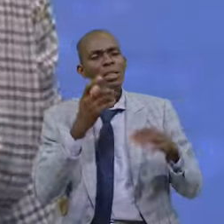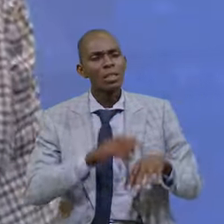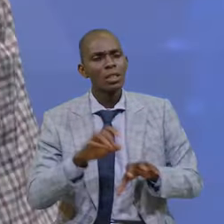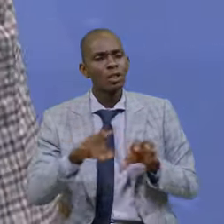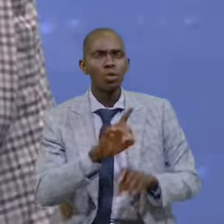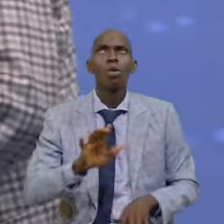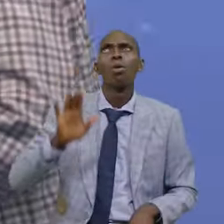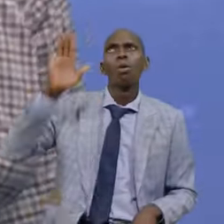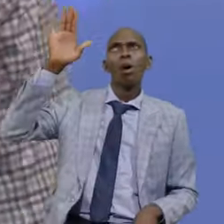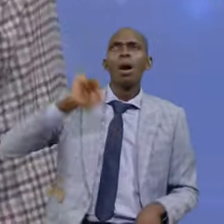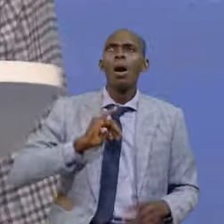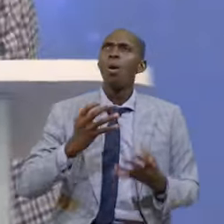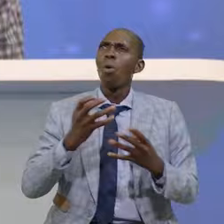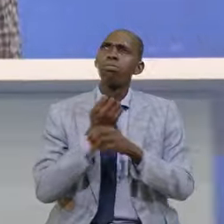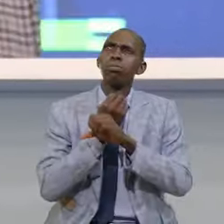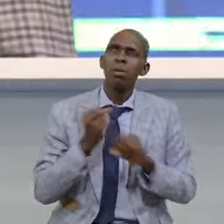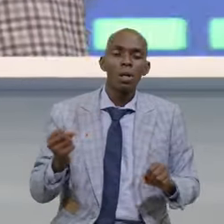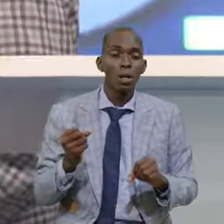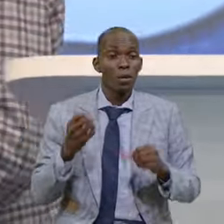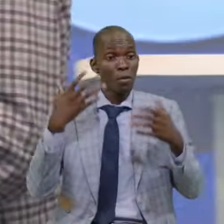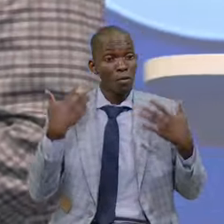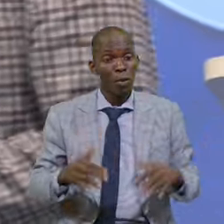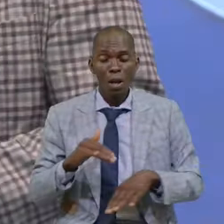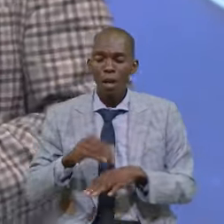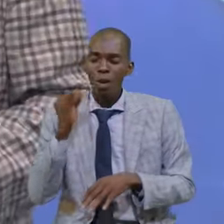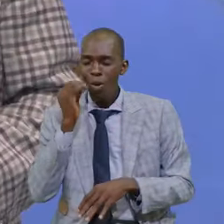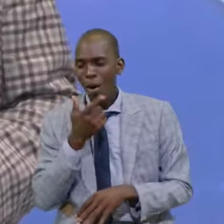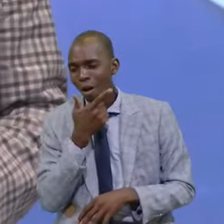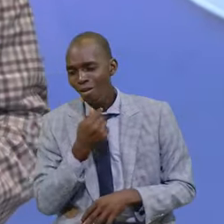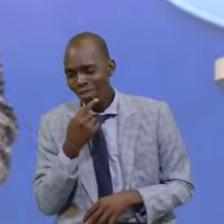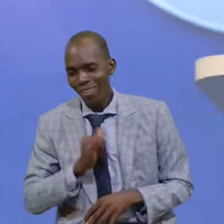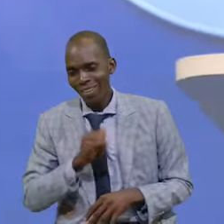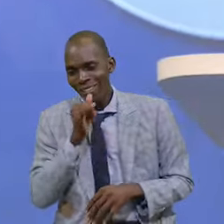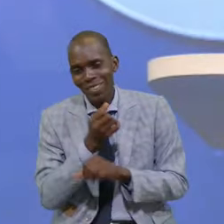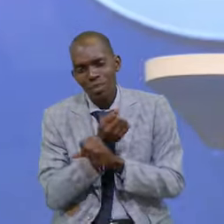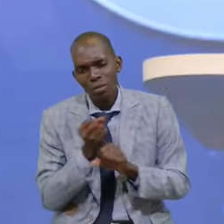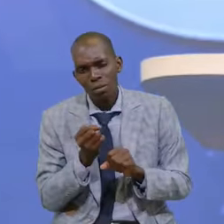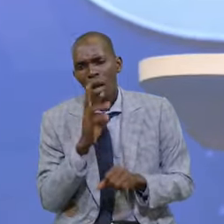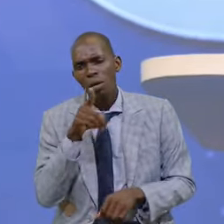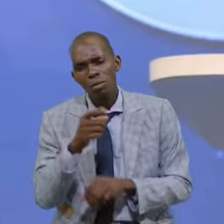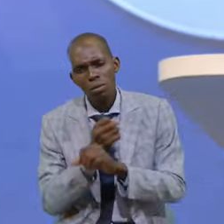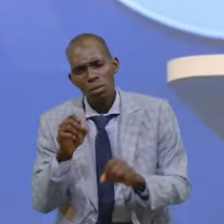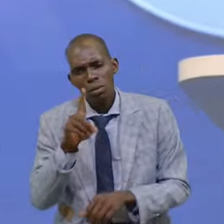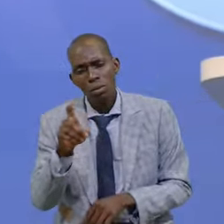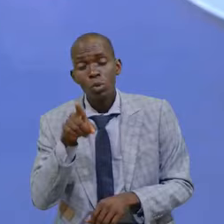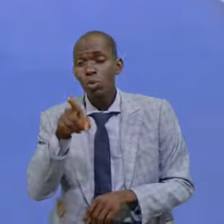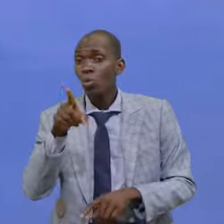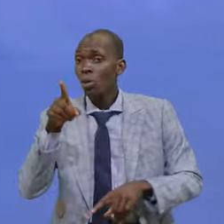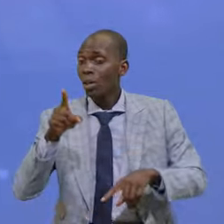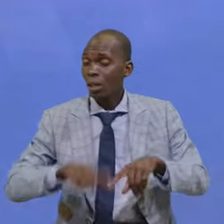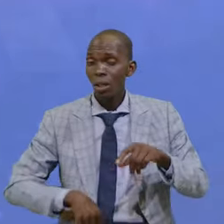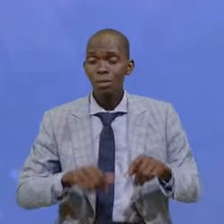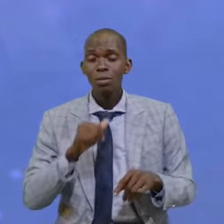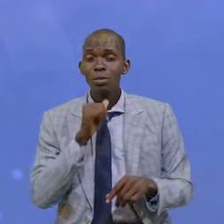want salvation. And then at home, you pretend, I am saved. Are you? You cannot be